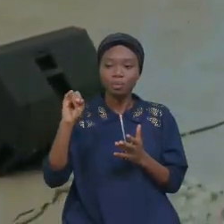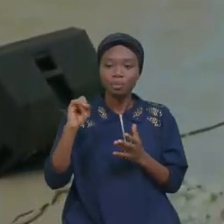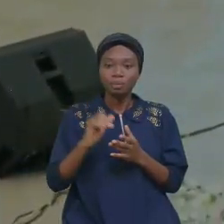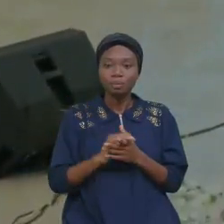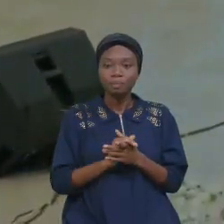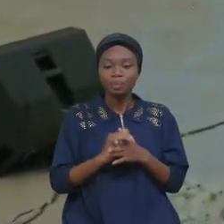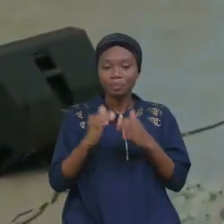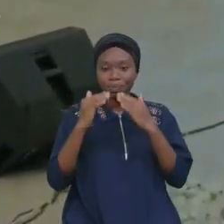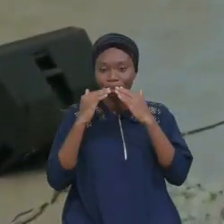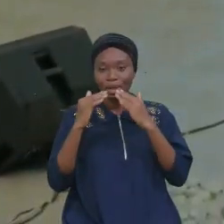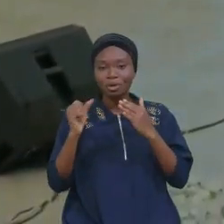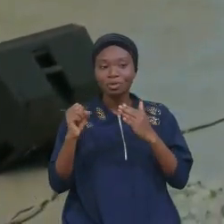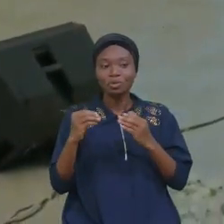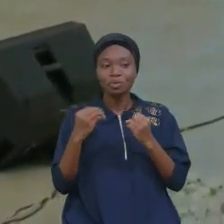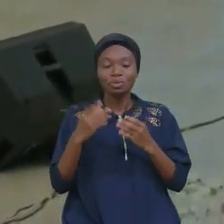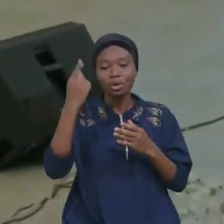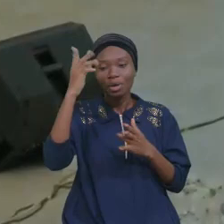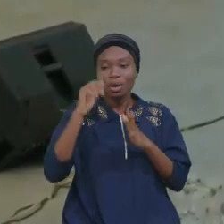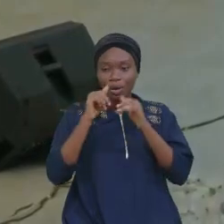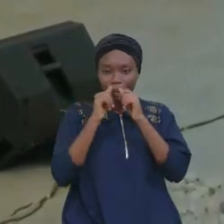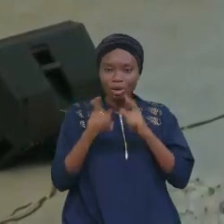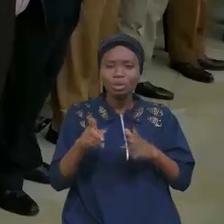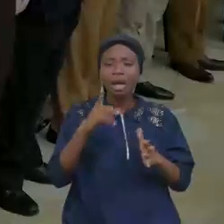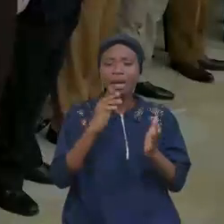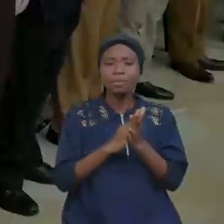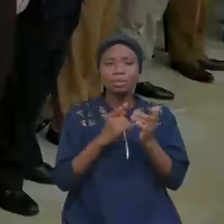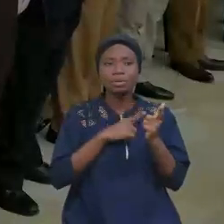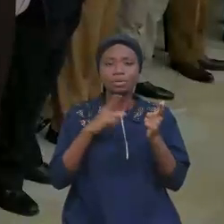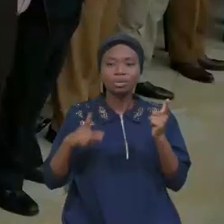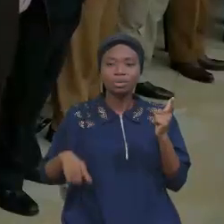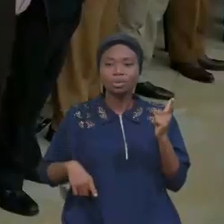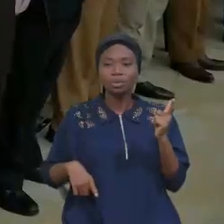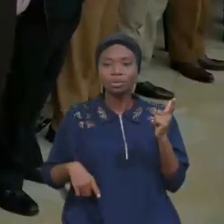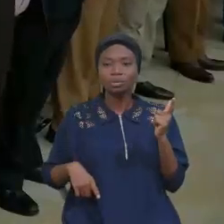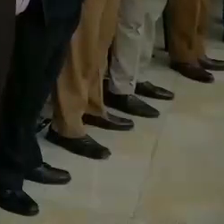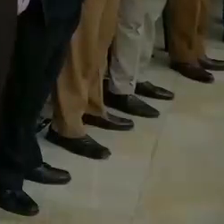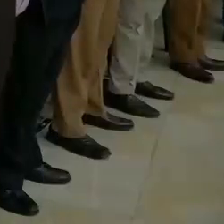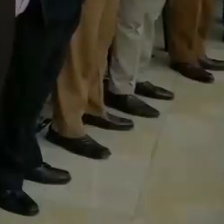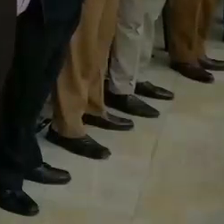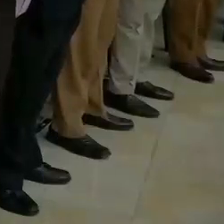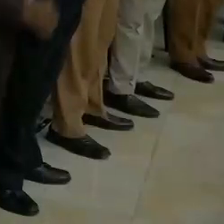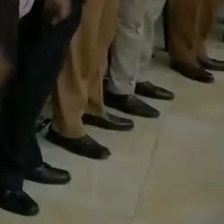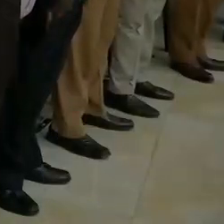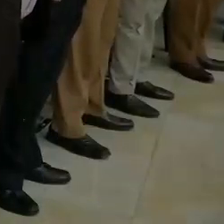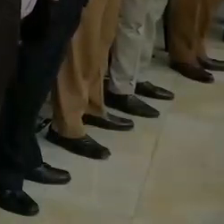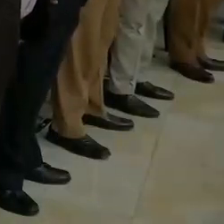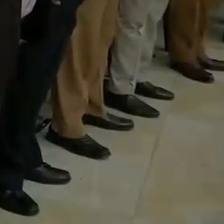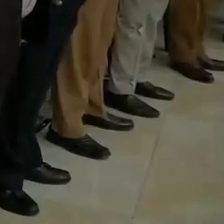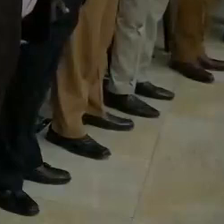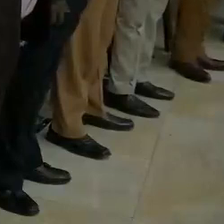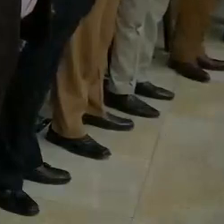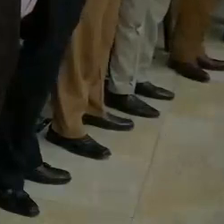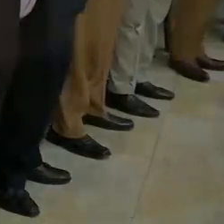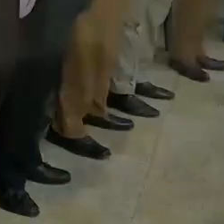Thank you so much. God bless you. Praise the Lord. The joy to be together